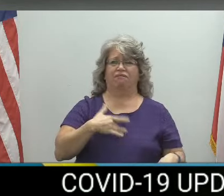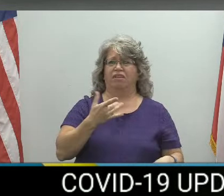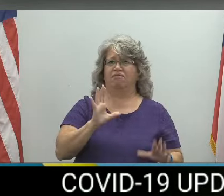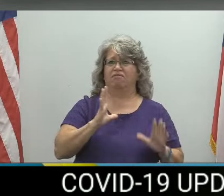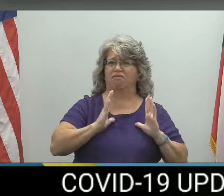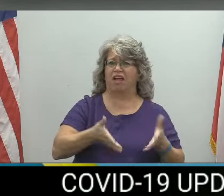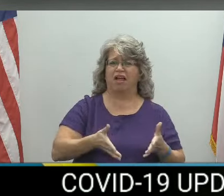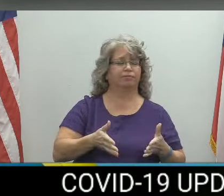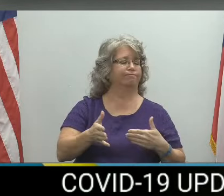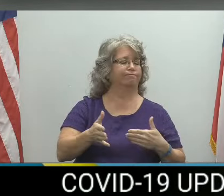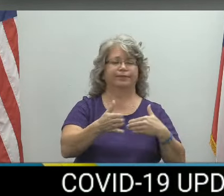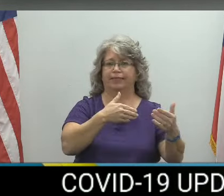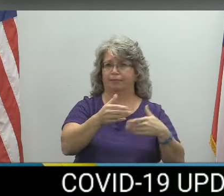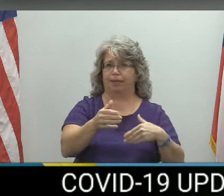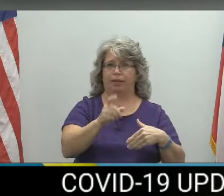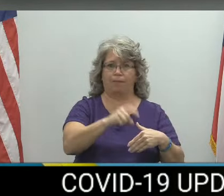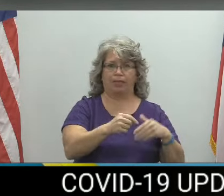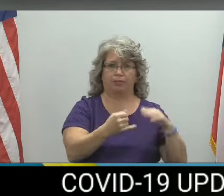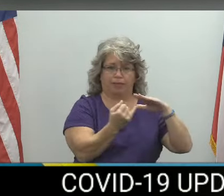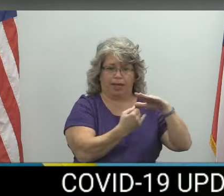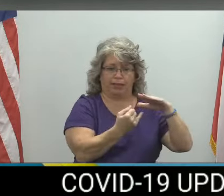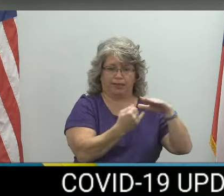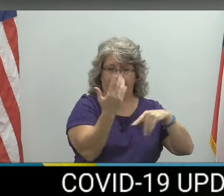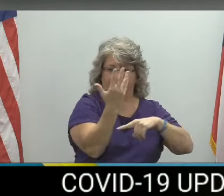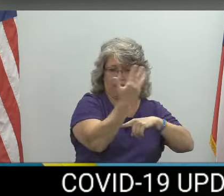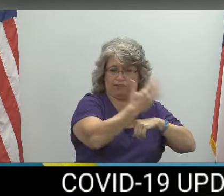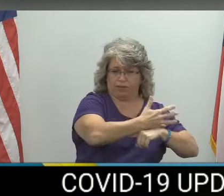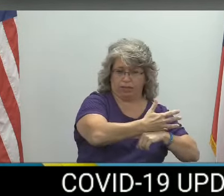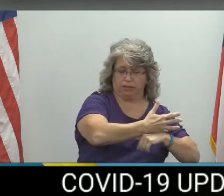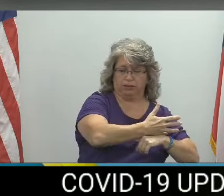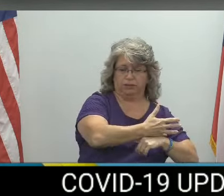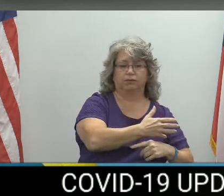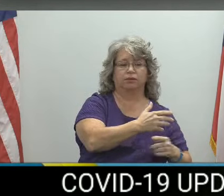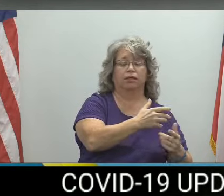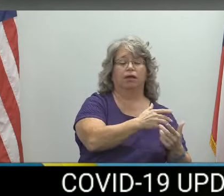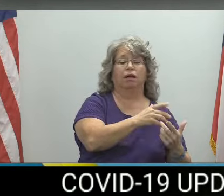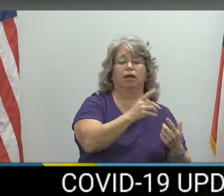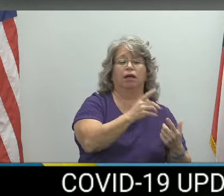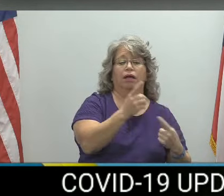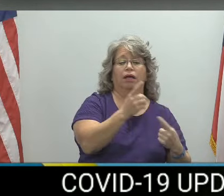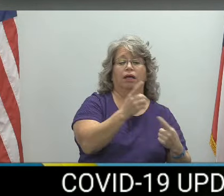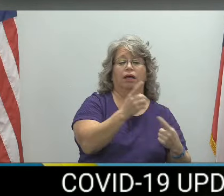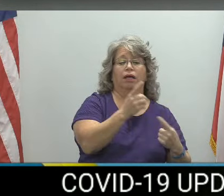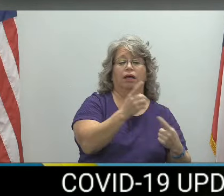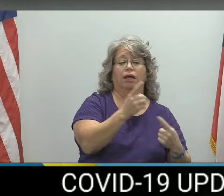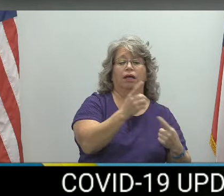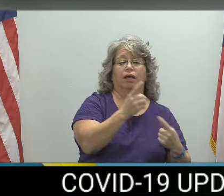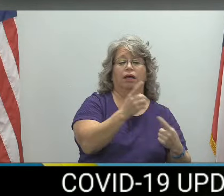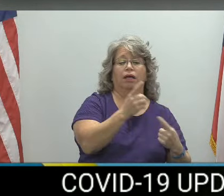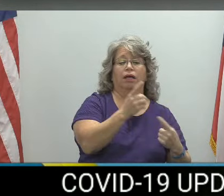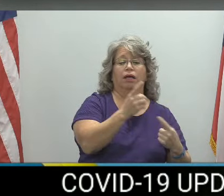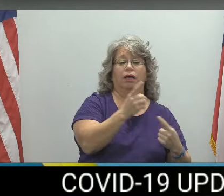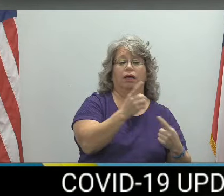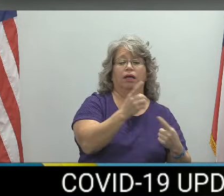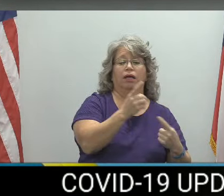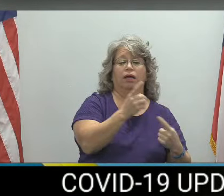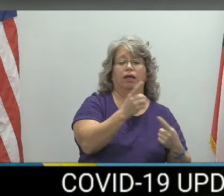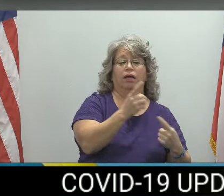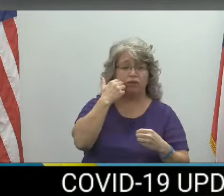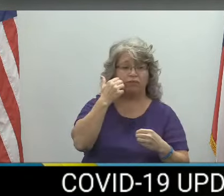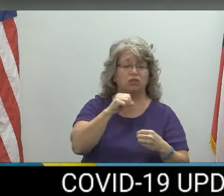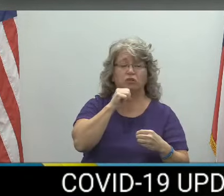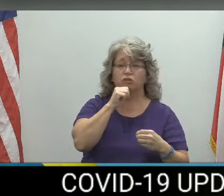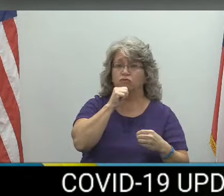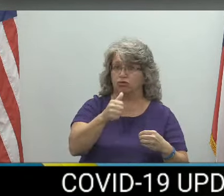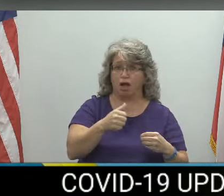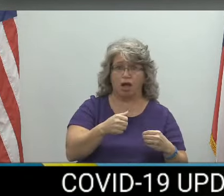5 days. On day 6, if you haven't had fever for the last 24 hours without taking fever-reducing medication, you're